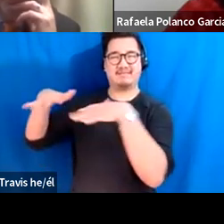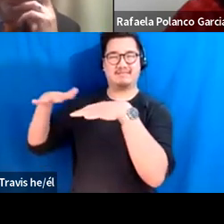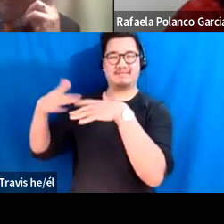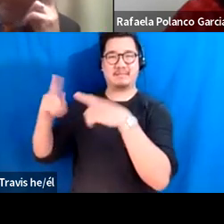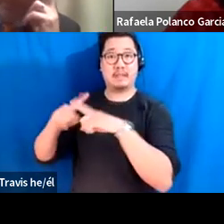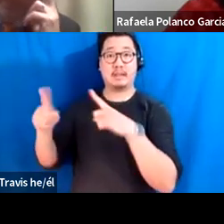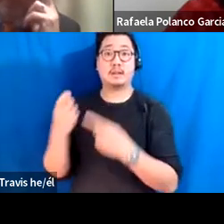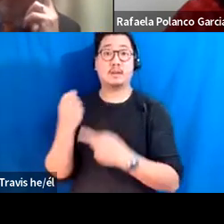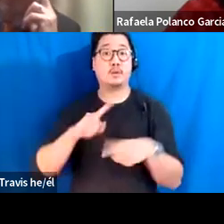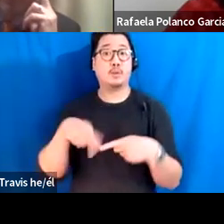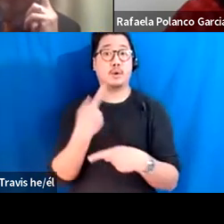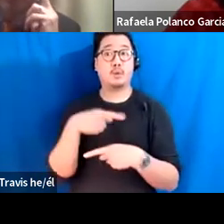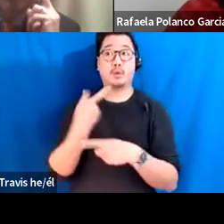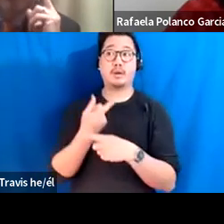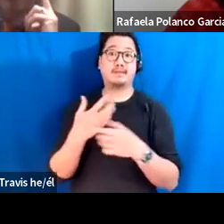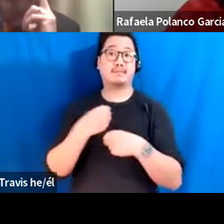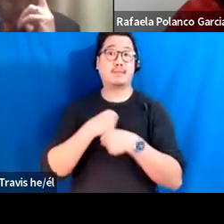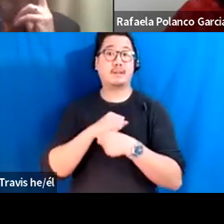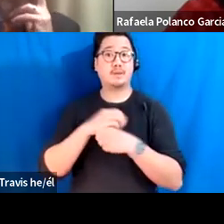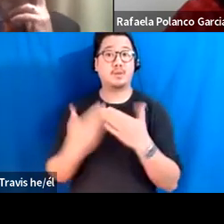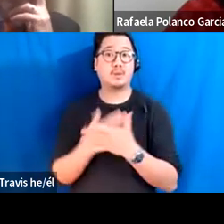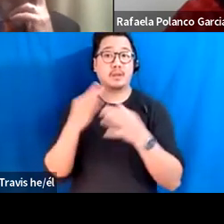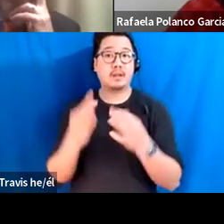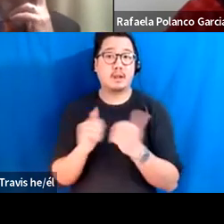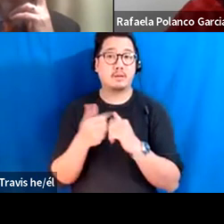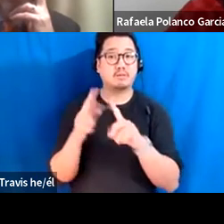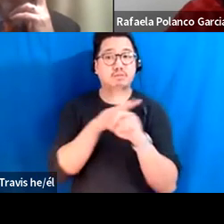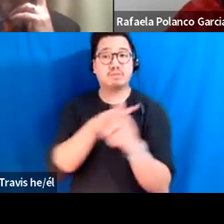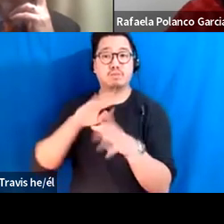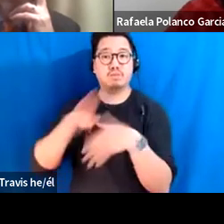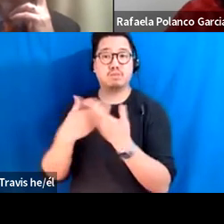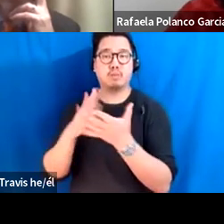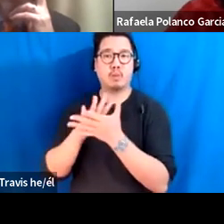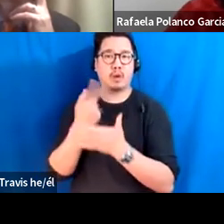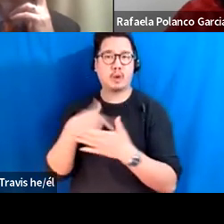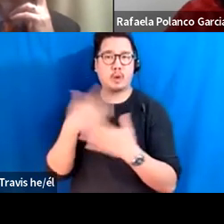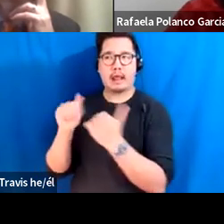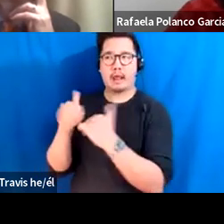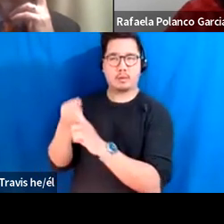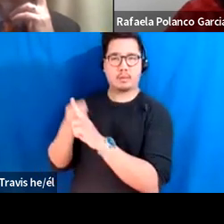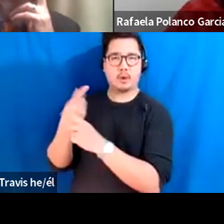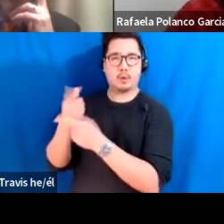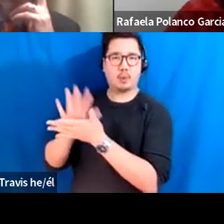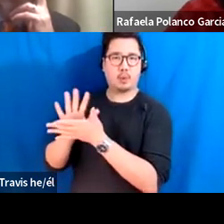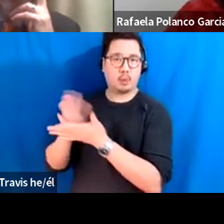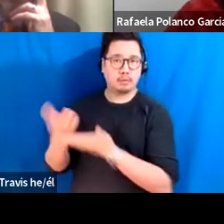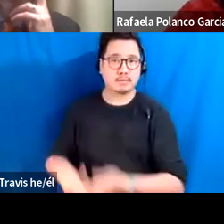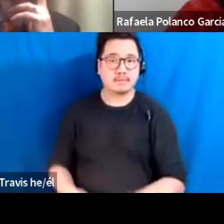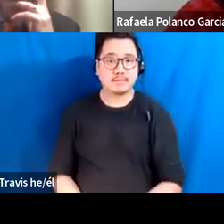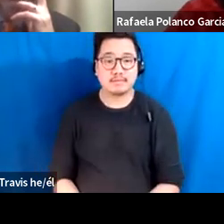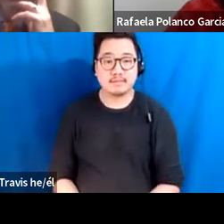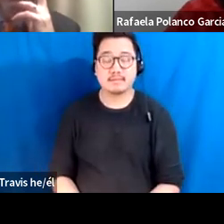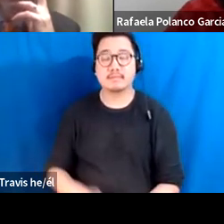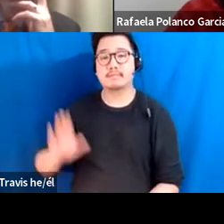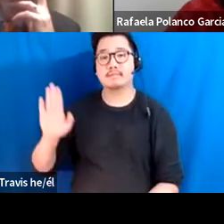district-wide decisions to understand the impact that it's going to have on the individual schools so this is why madam chair were